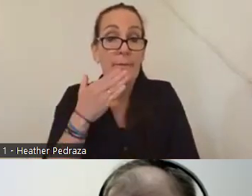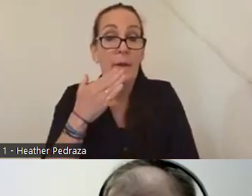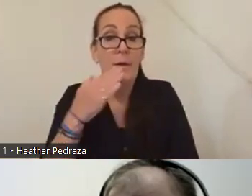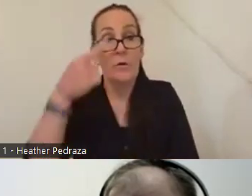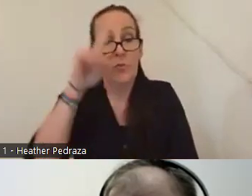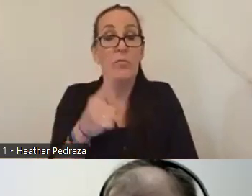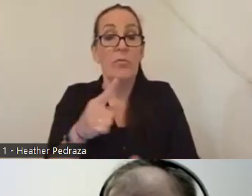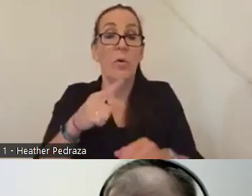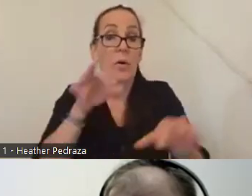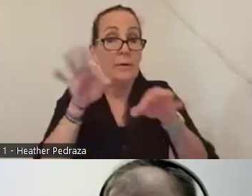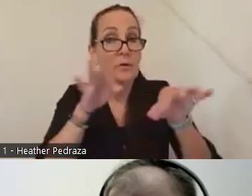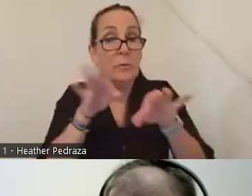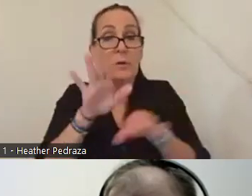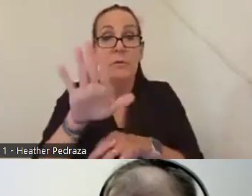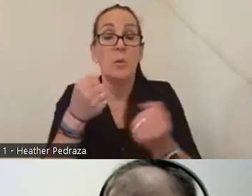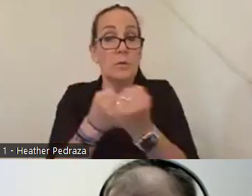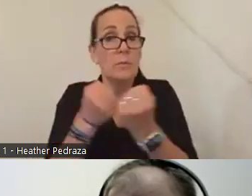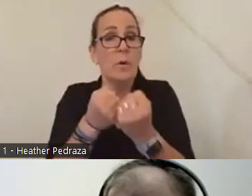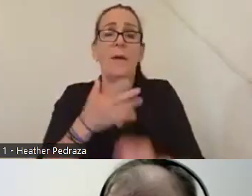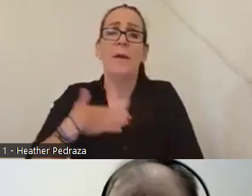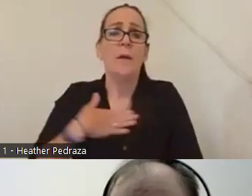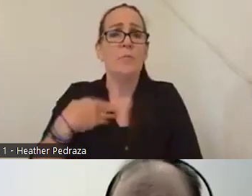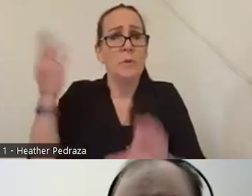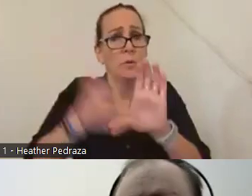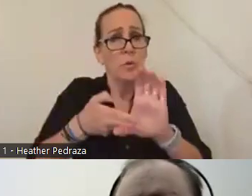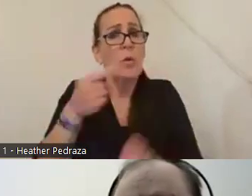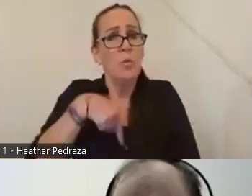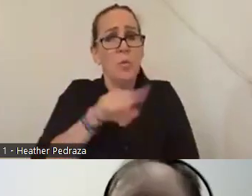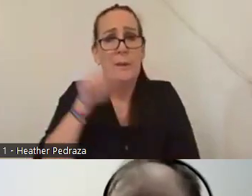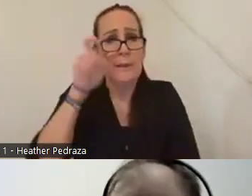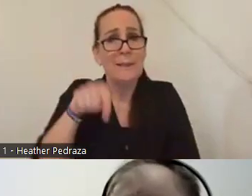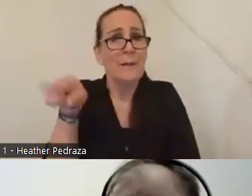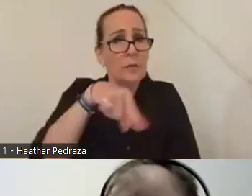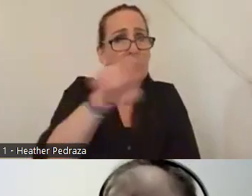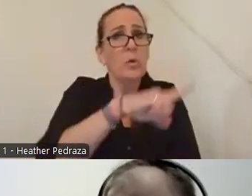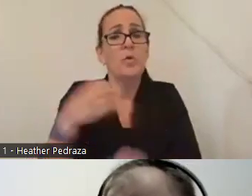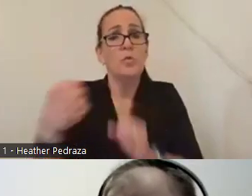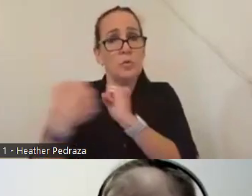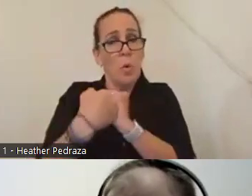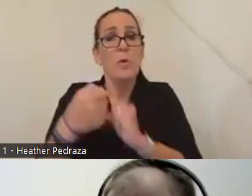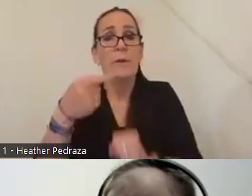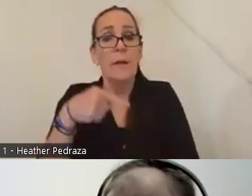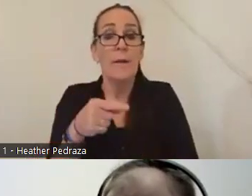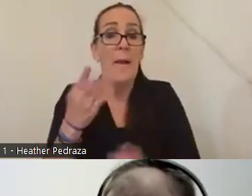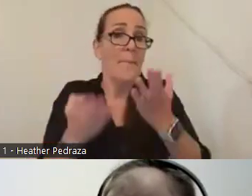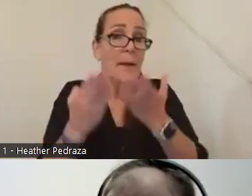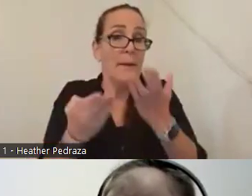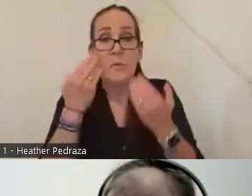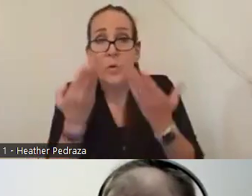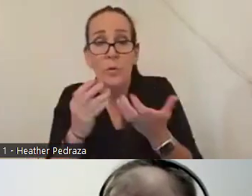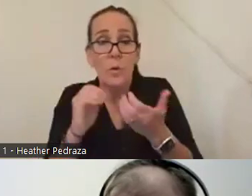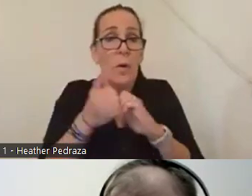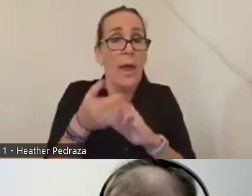forward. And like I said, please join us. We need your advocacy, even if you're not sure about how you can